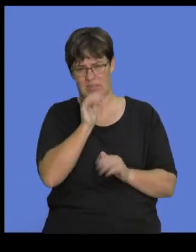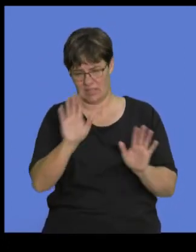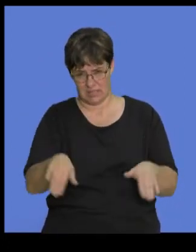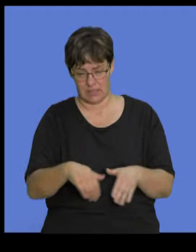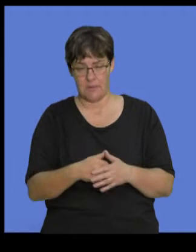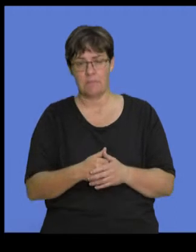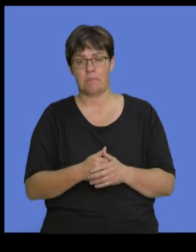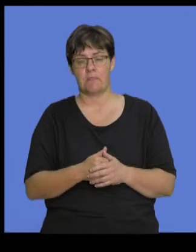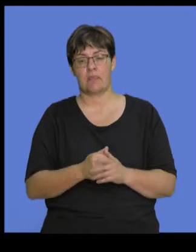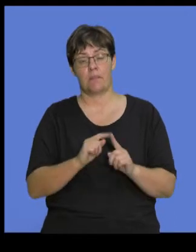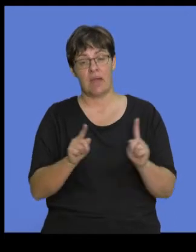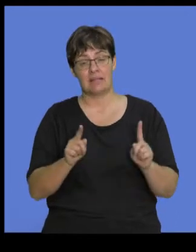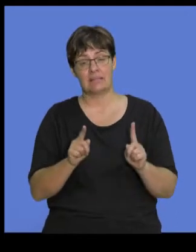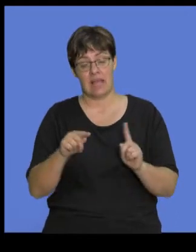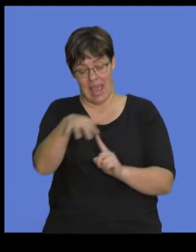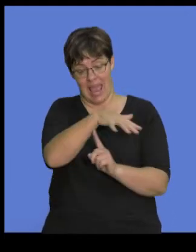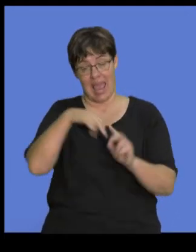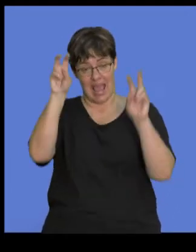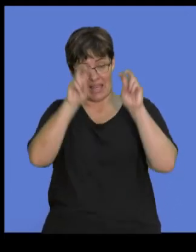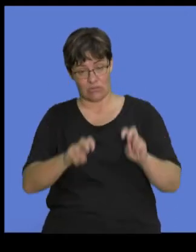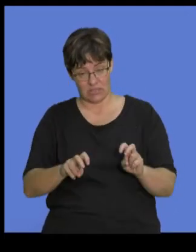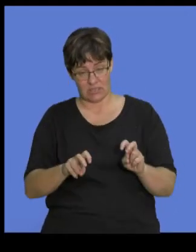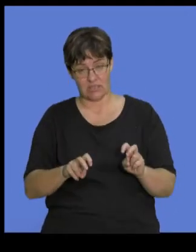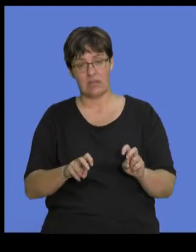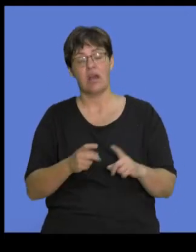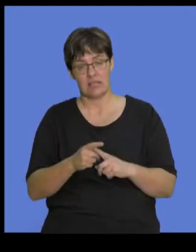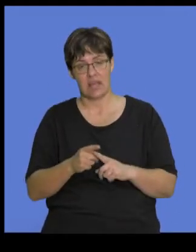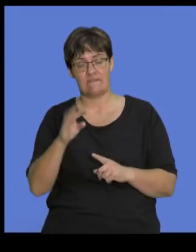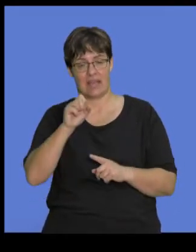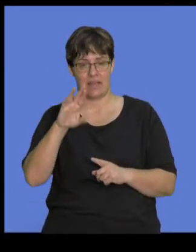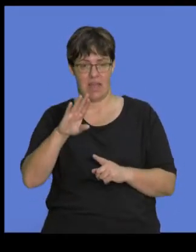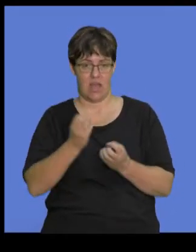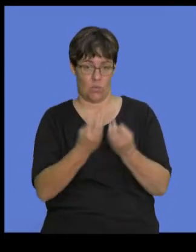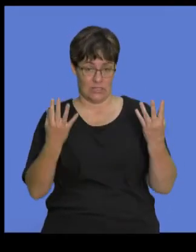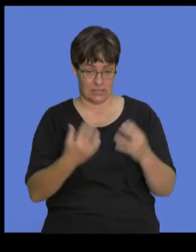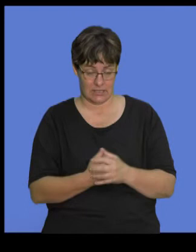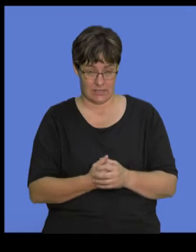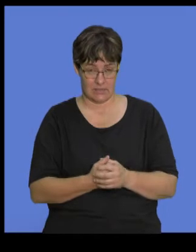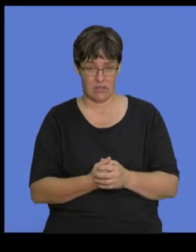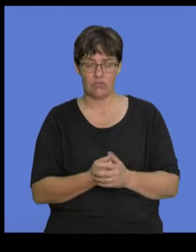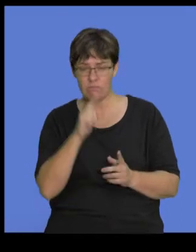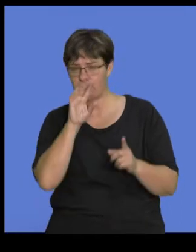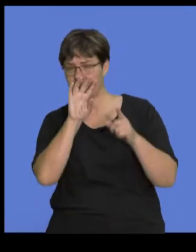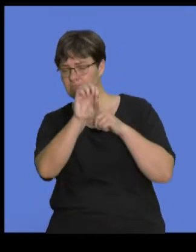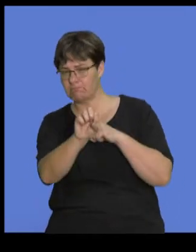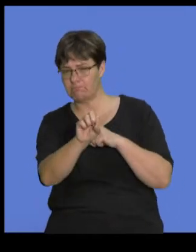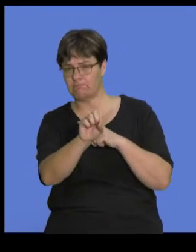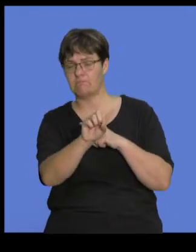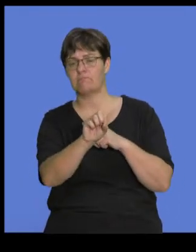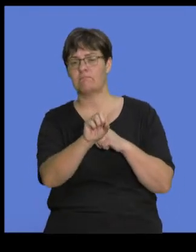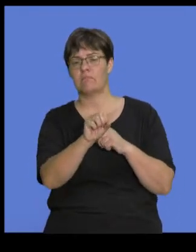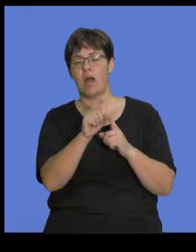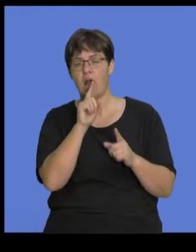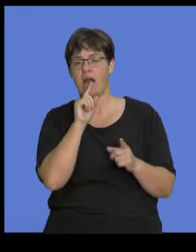that, okay? But remember, electric field at a point is essentially a vector quantity, right? So it says here, predict,